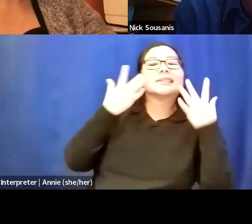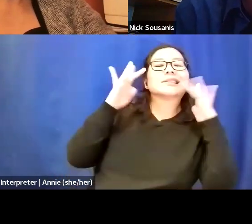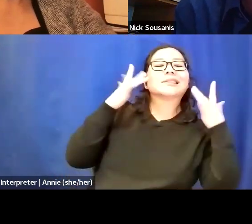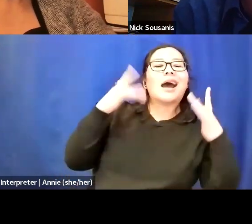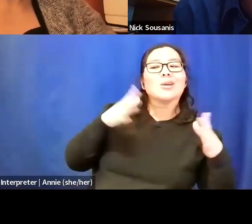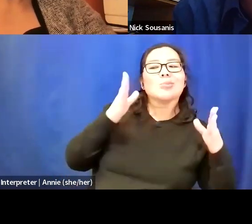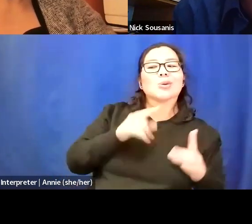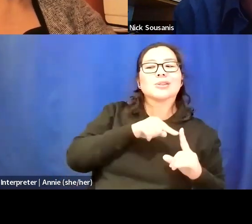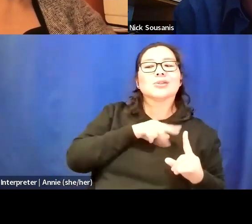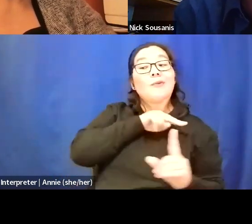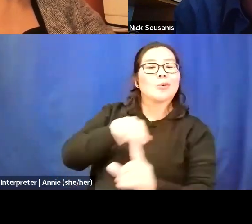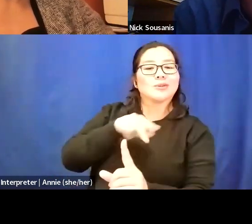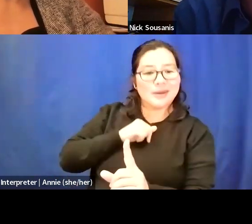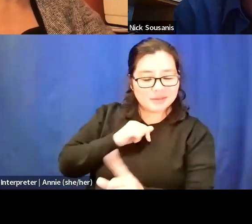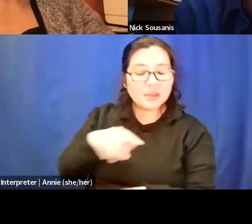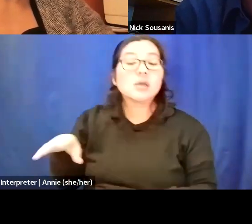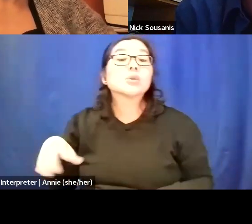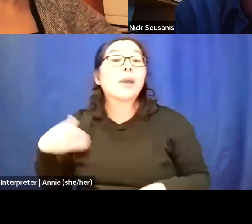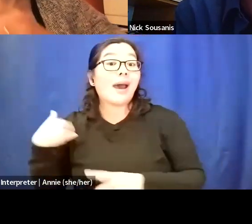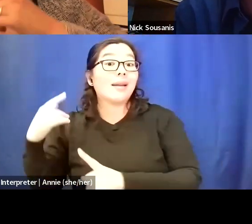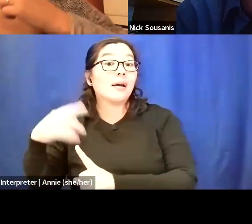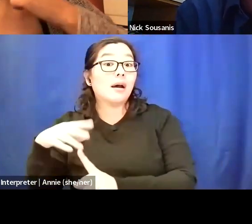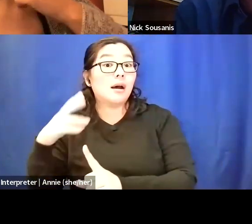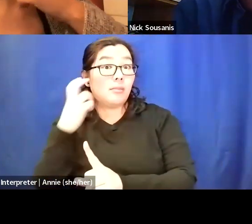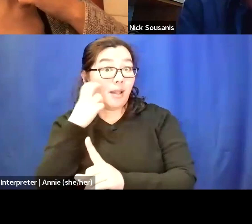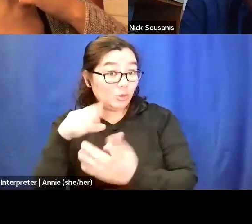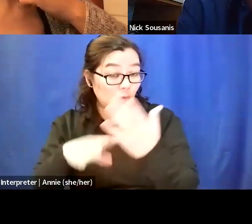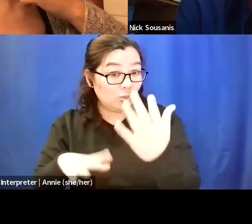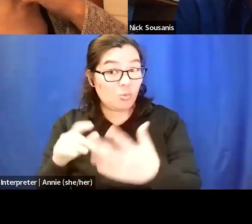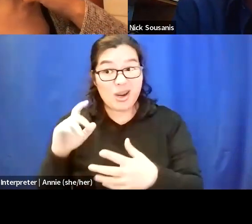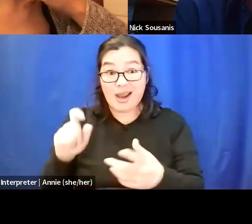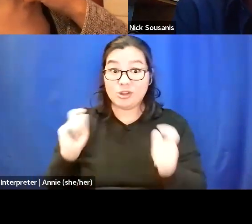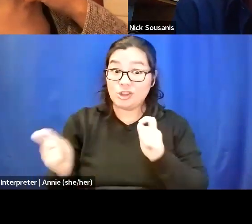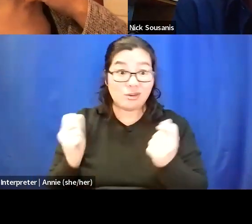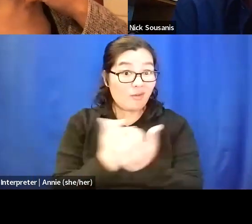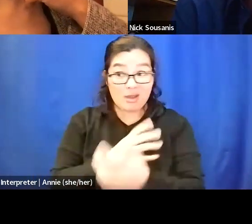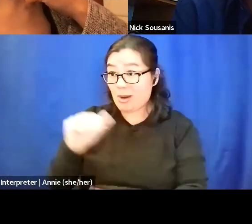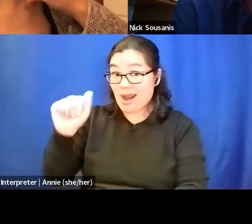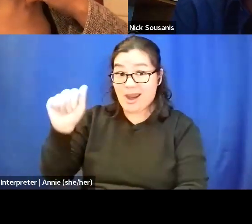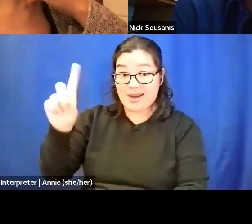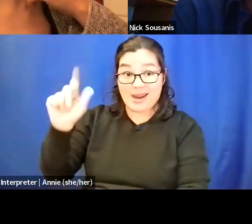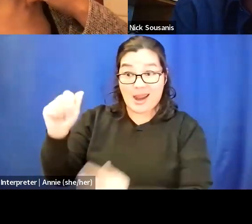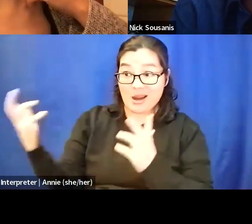do a project in comics that we had to make ADA compliant. And instead of seeing this as a